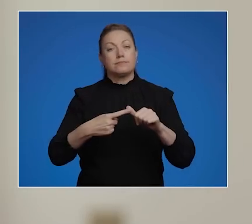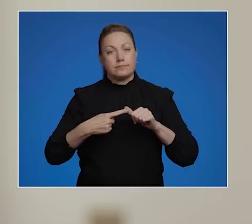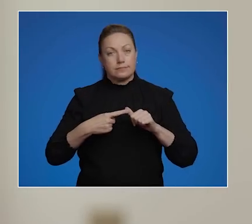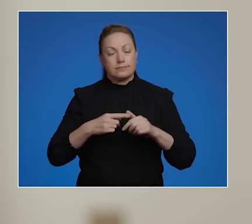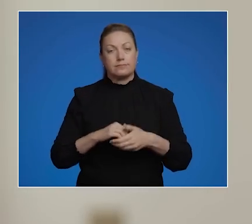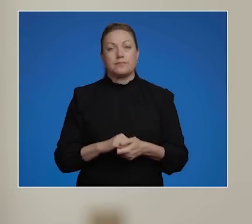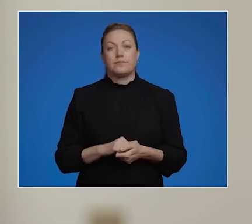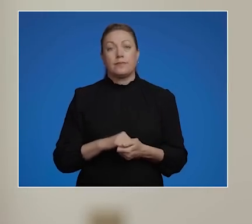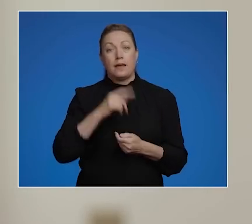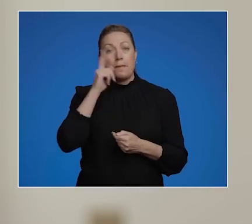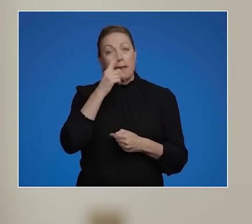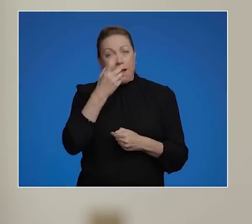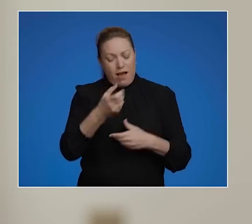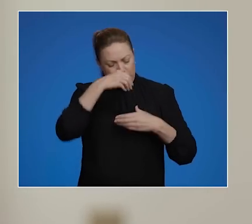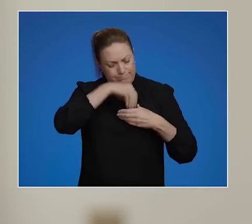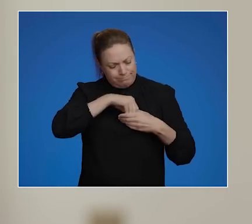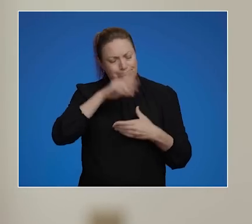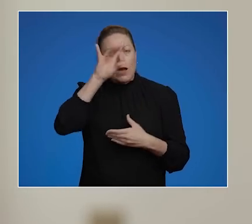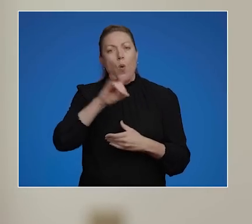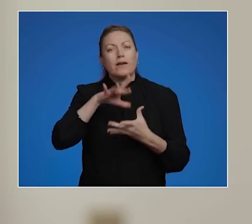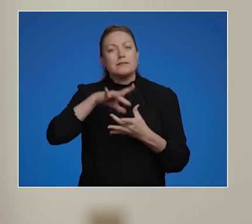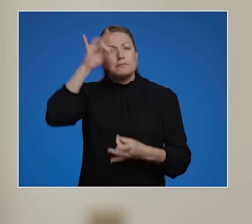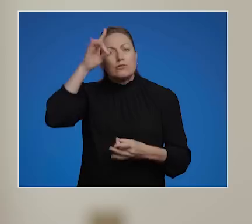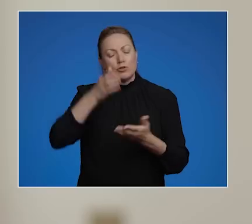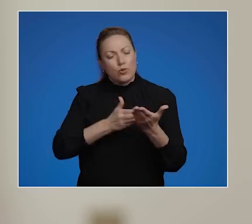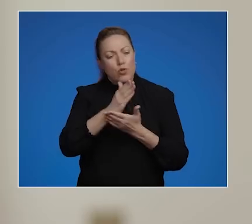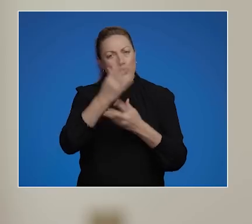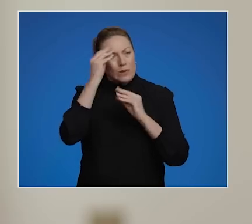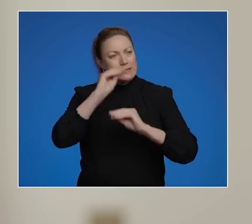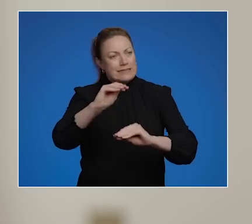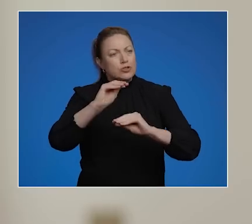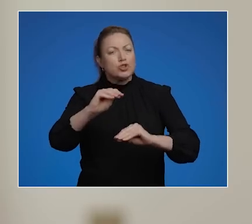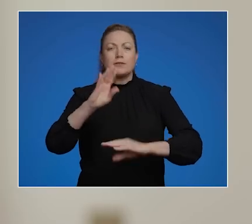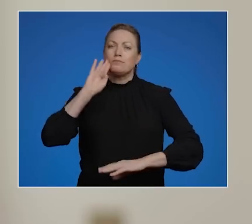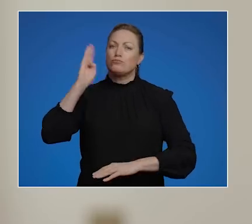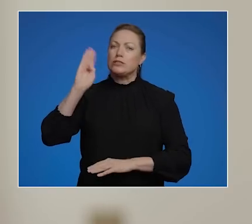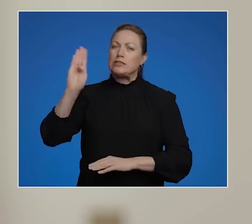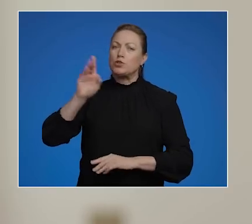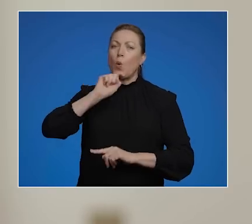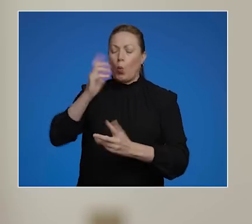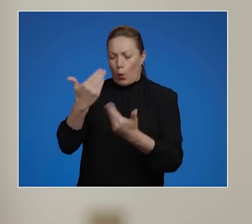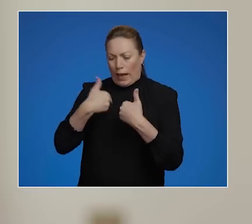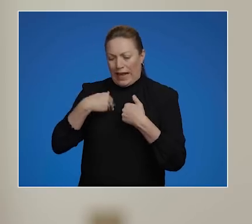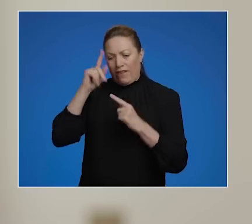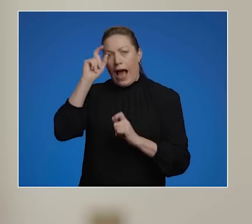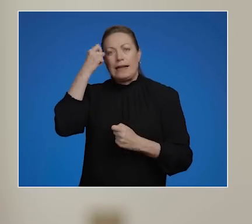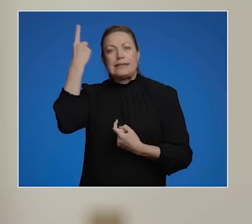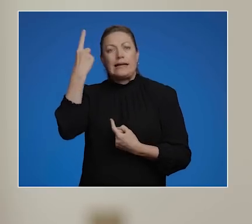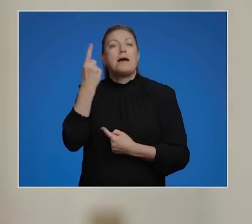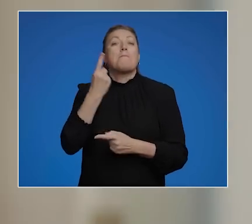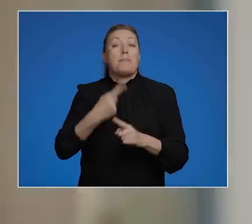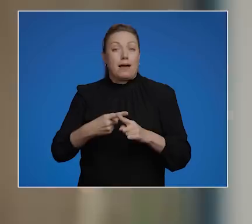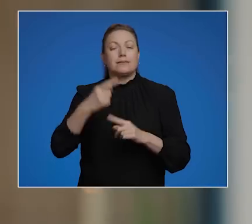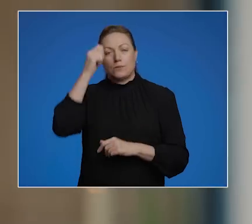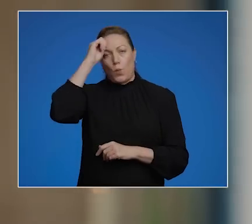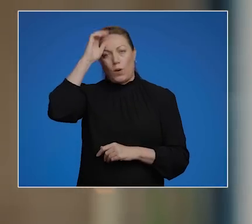carry the flame of the Holy Spirit through teaching and preaching will be given insight and wisdom. Lord, hear